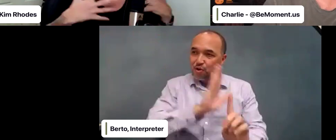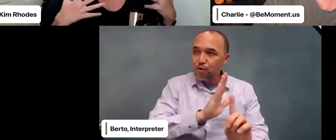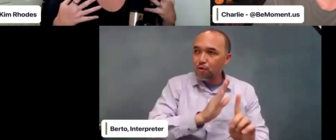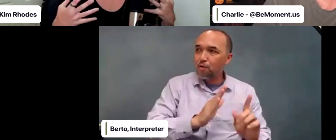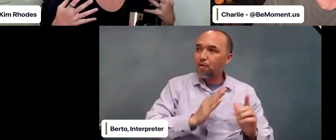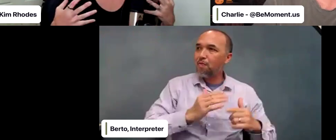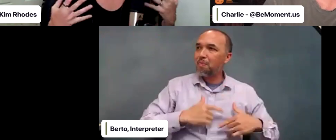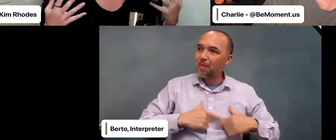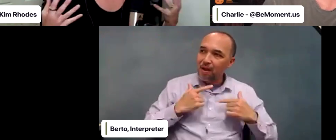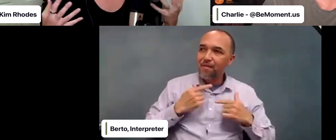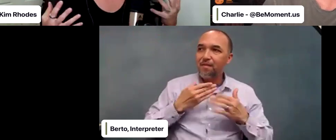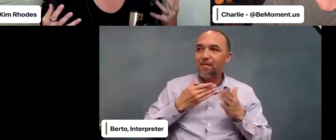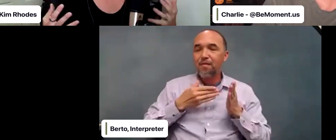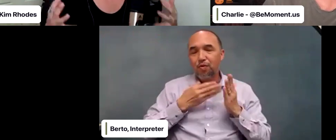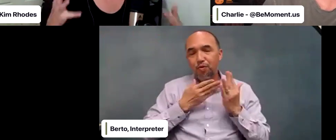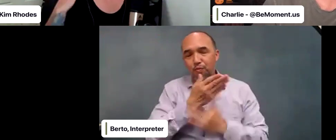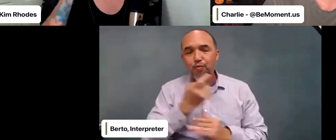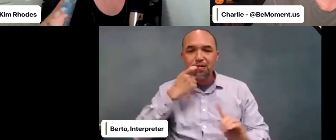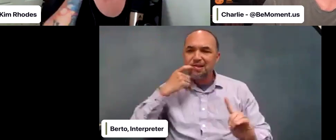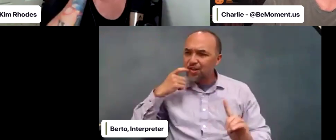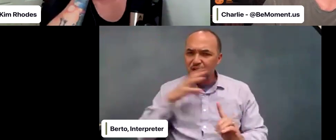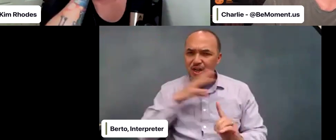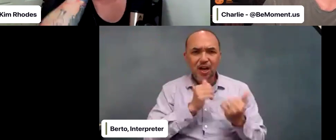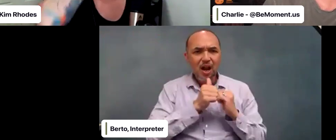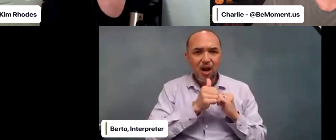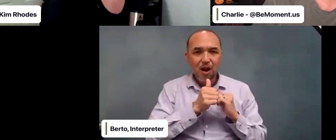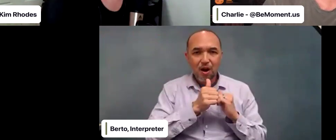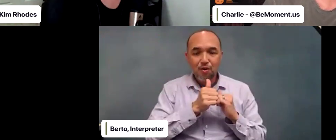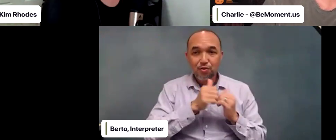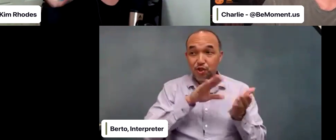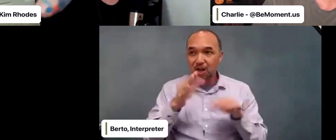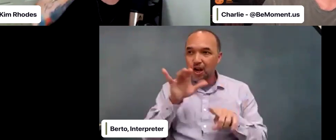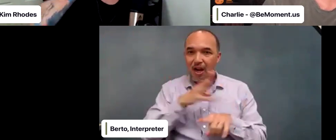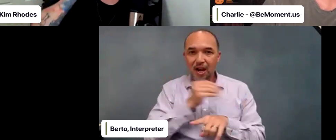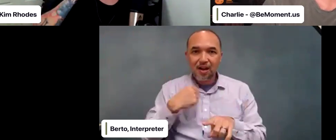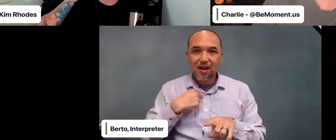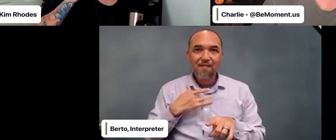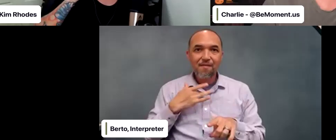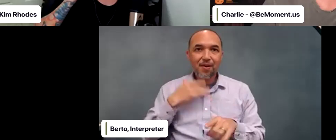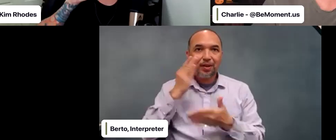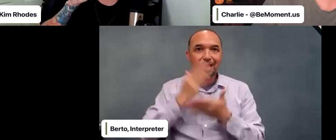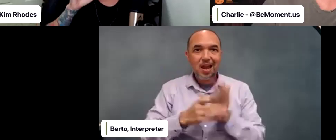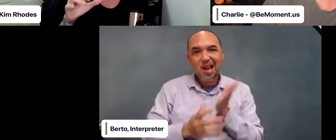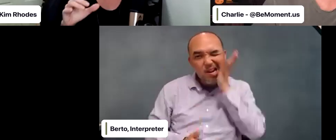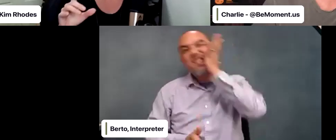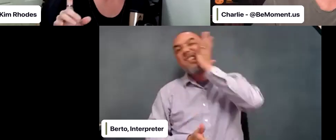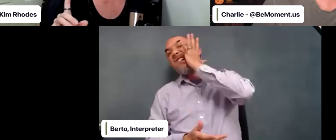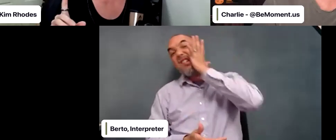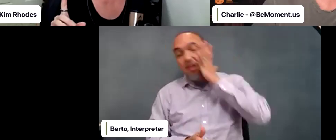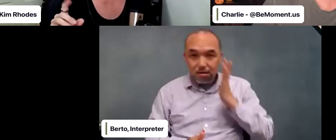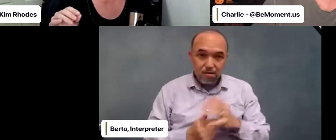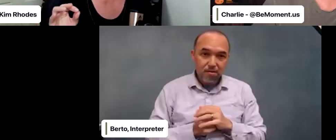way that brought her peace. And I felt a hand shove me in my face.